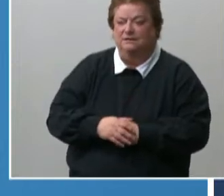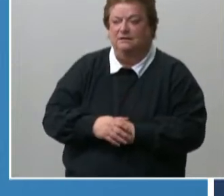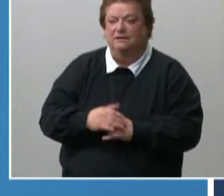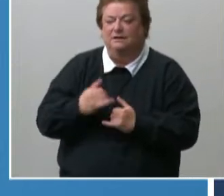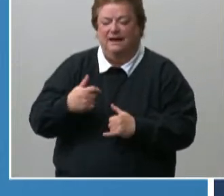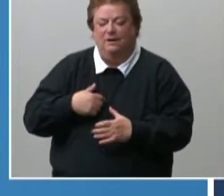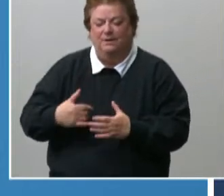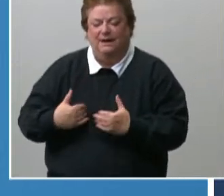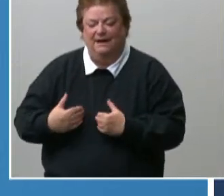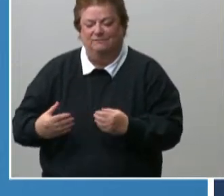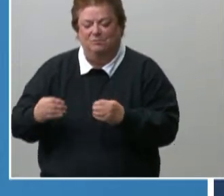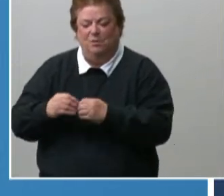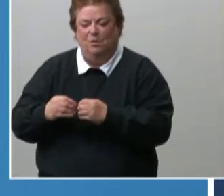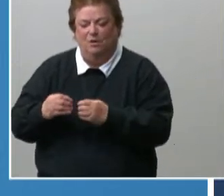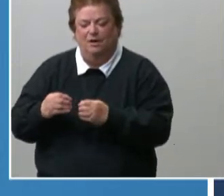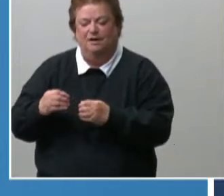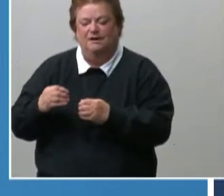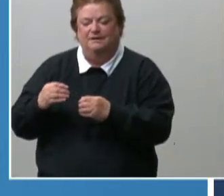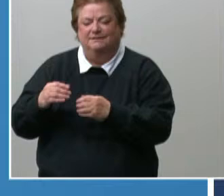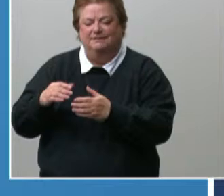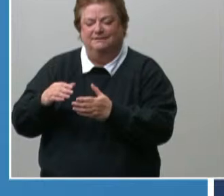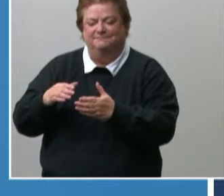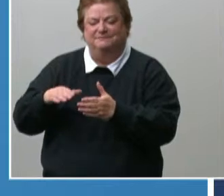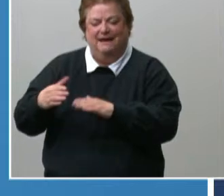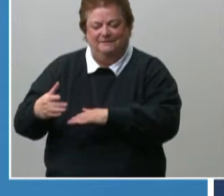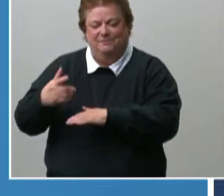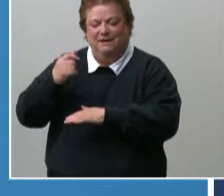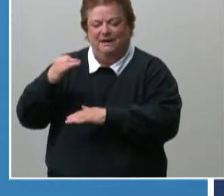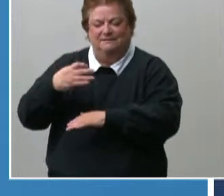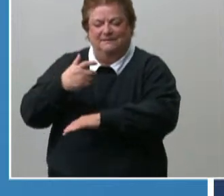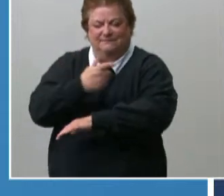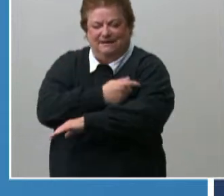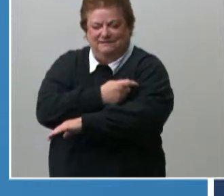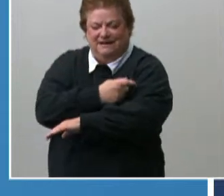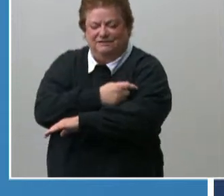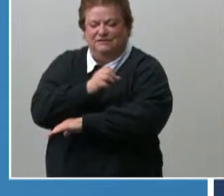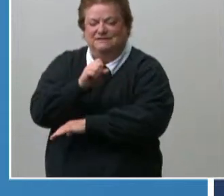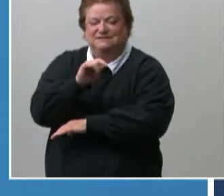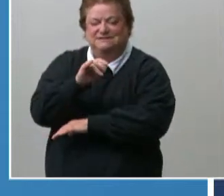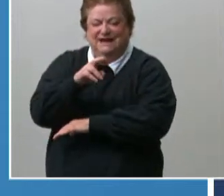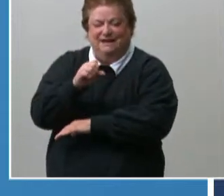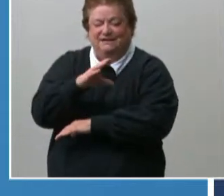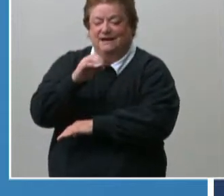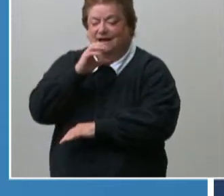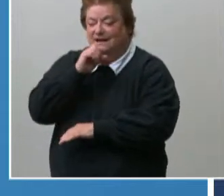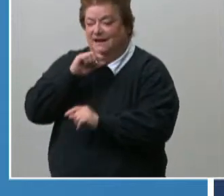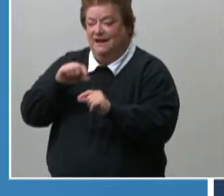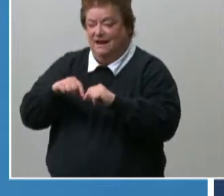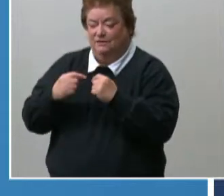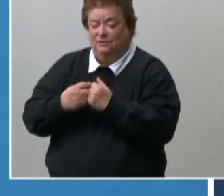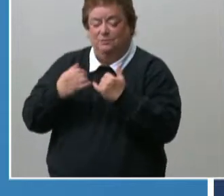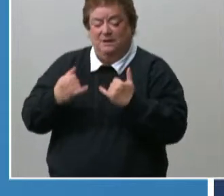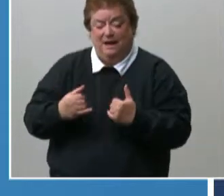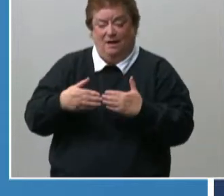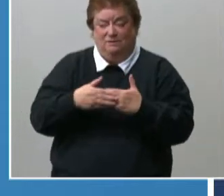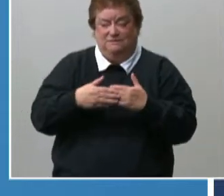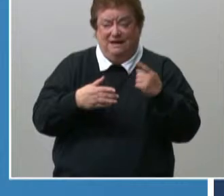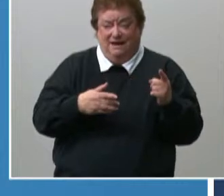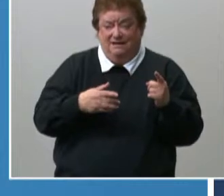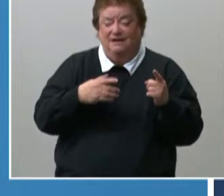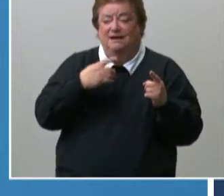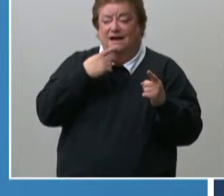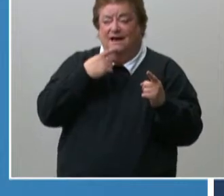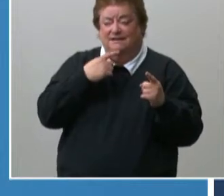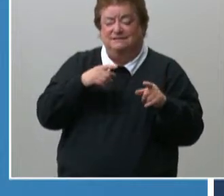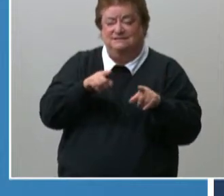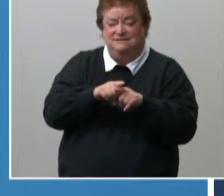more information on deaths by vaccination status and by age group. The slide shown now has the same information as the summary